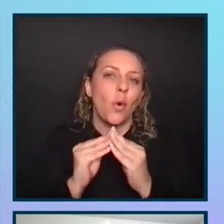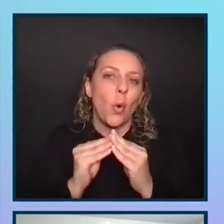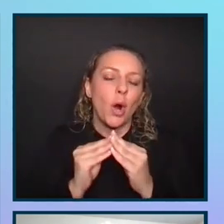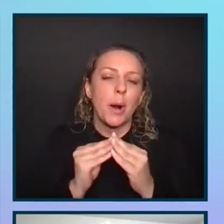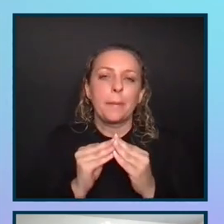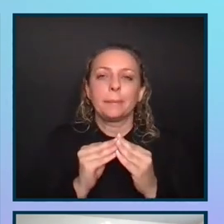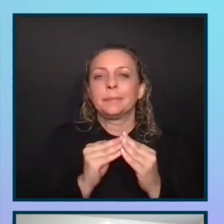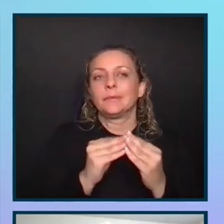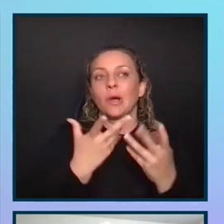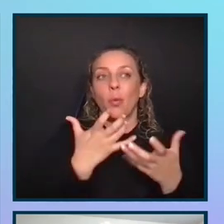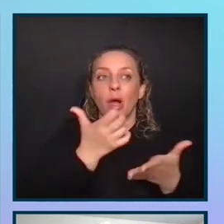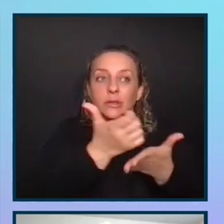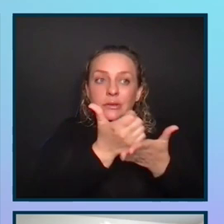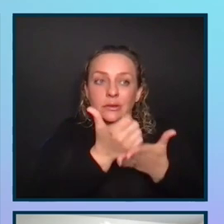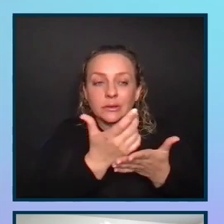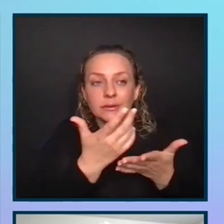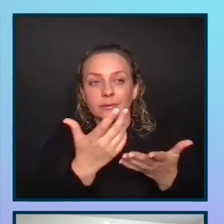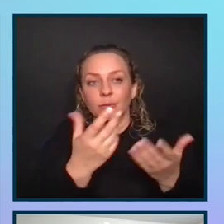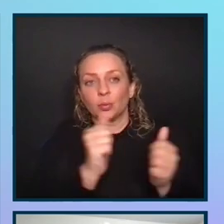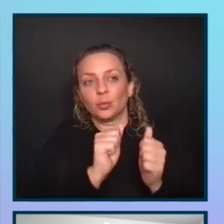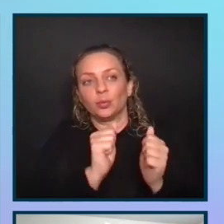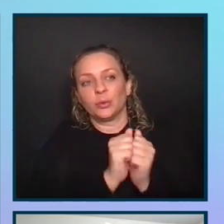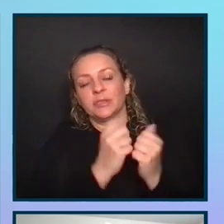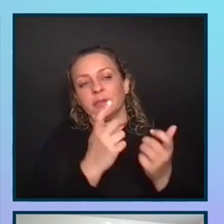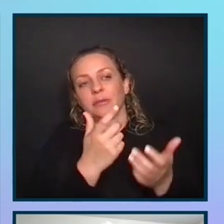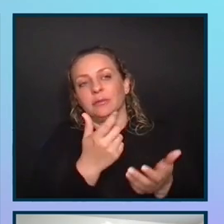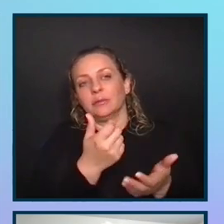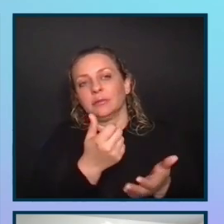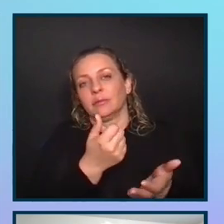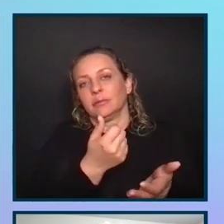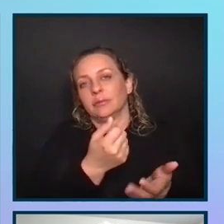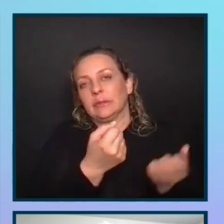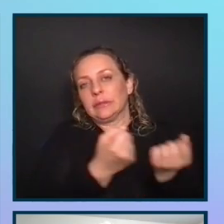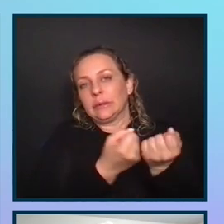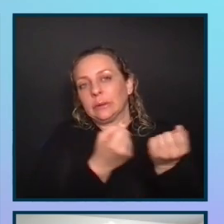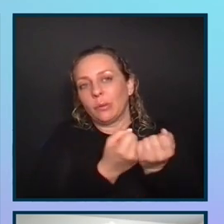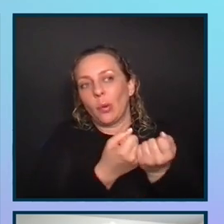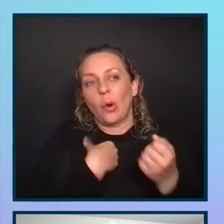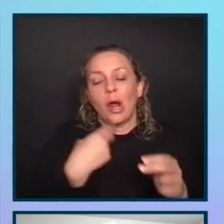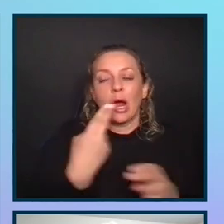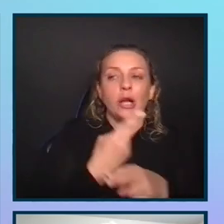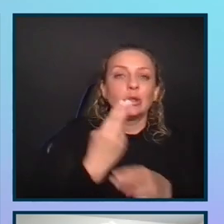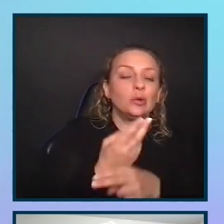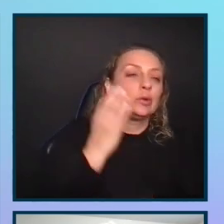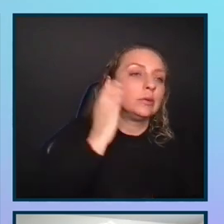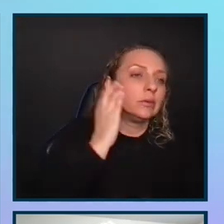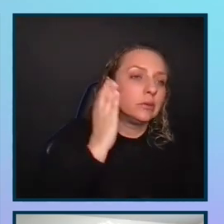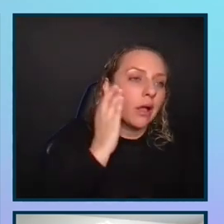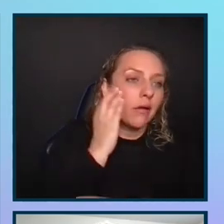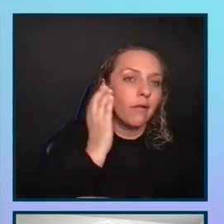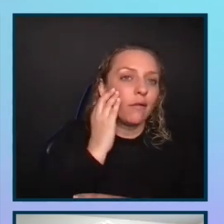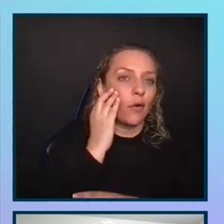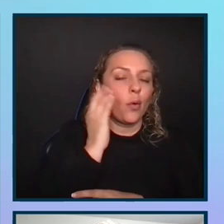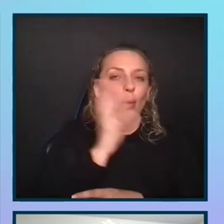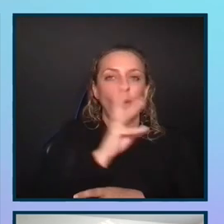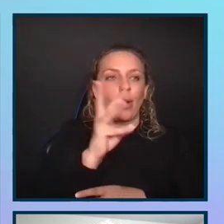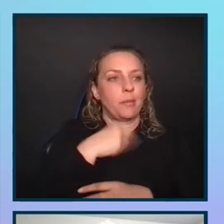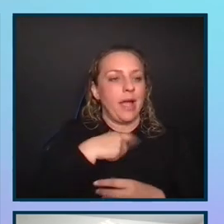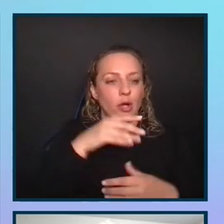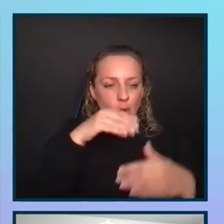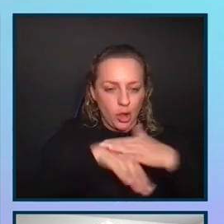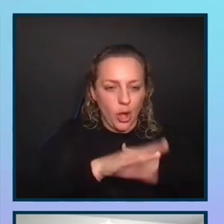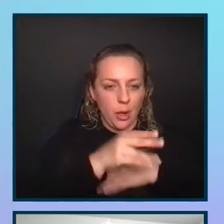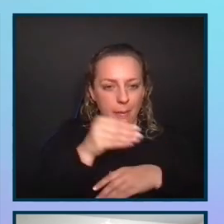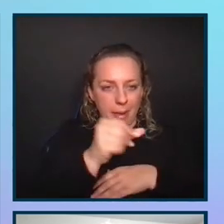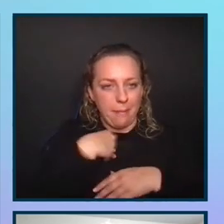get support. I was using a mobile carrier where this was a problem and I couldn't log in to pay my